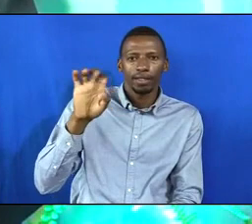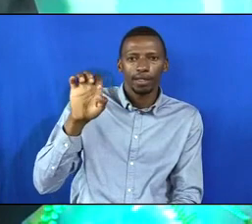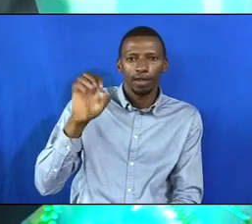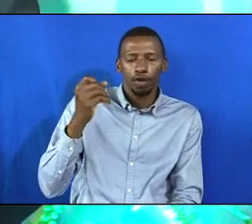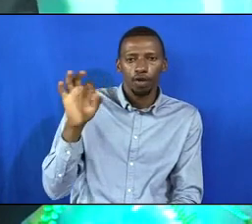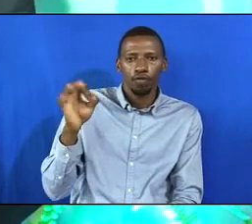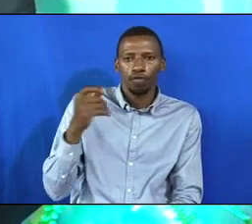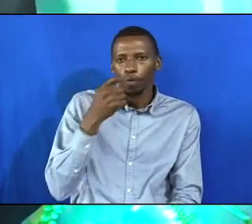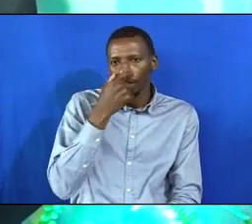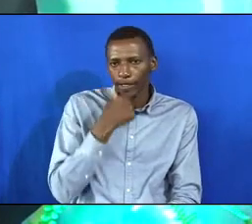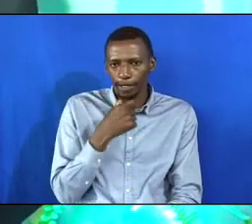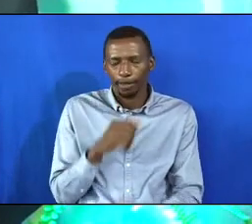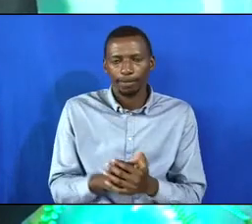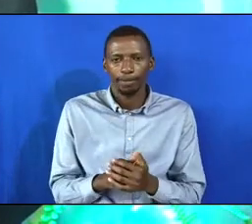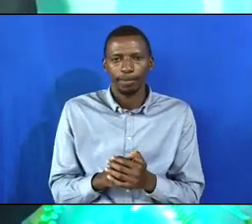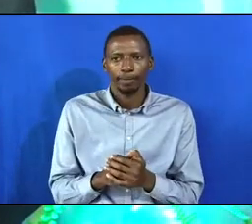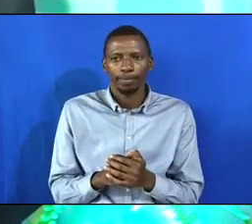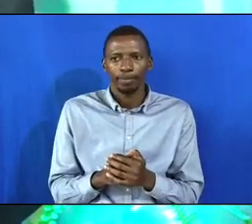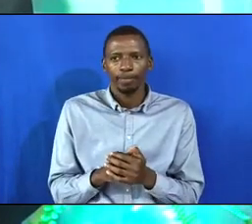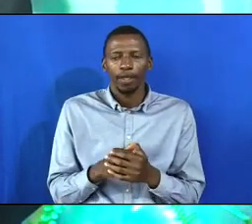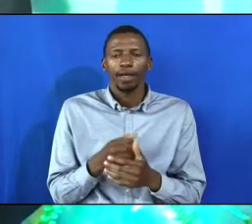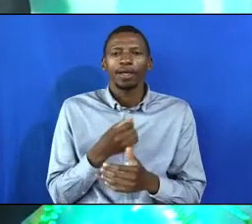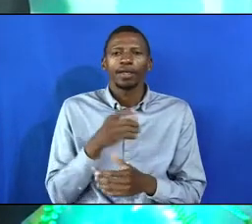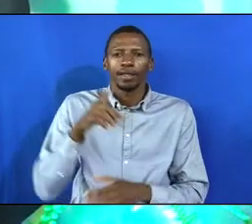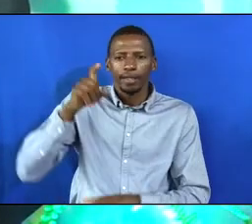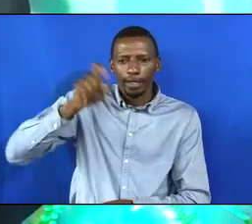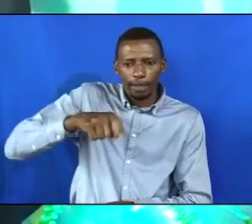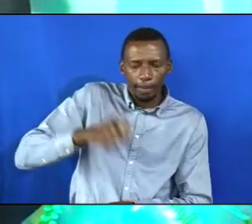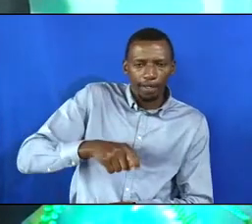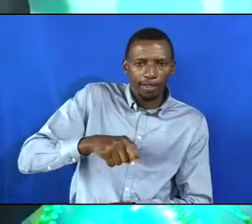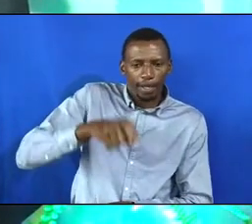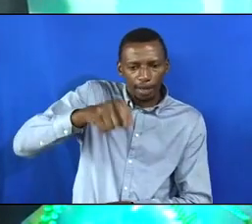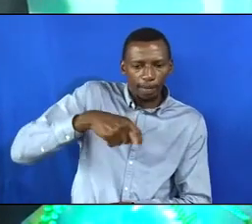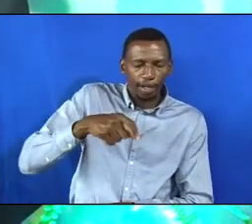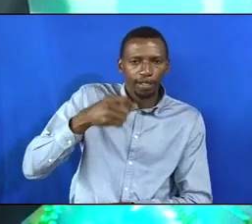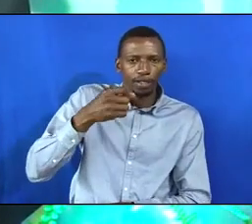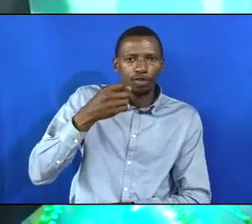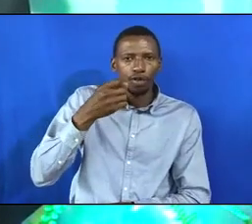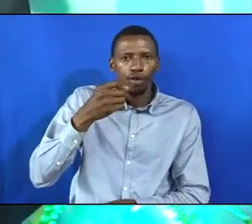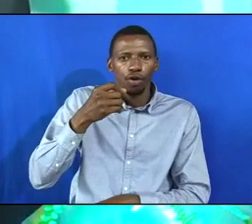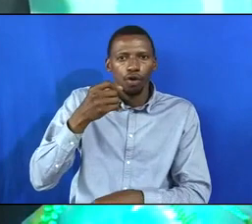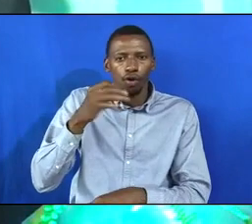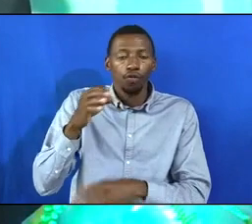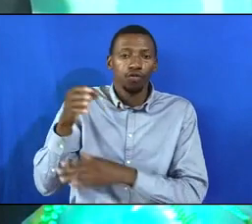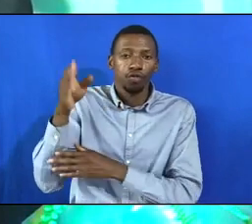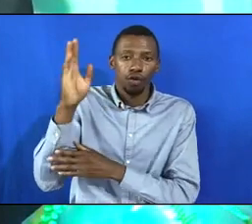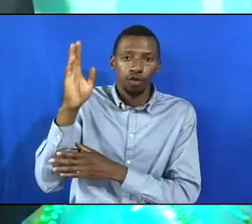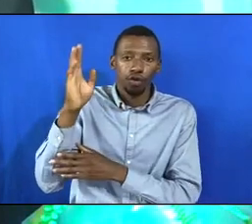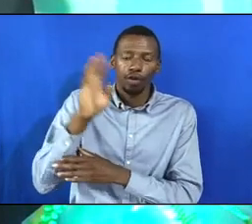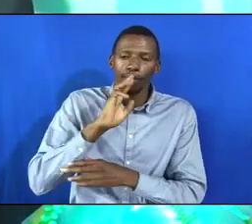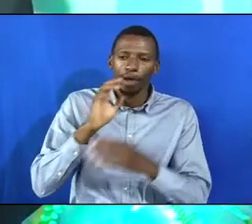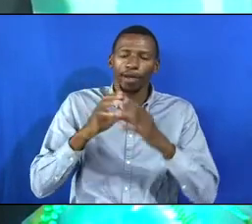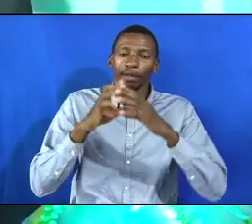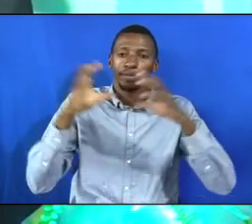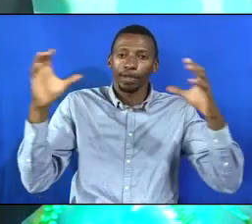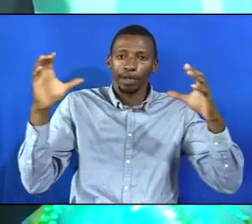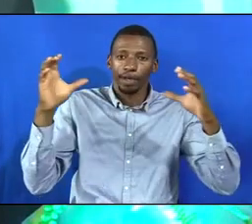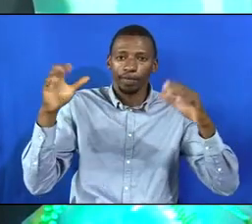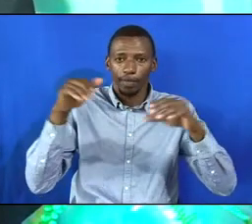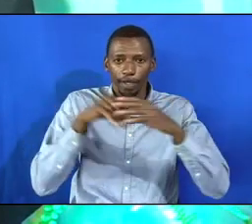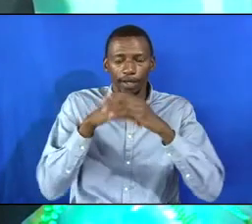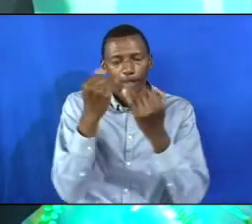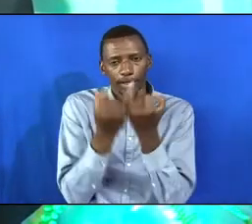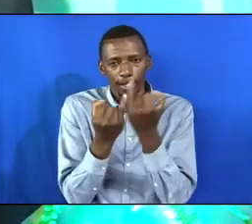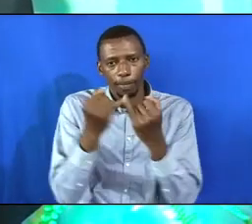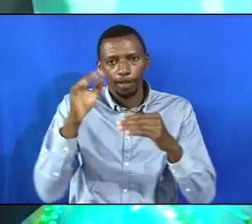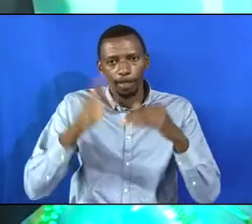The demands upon God are even greater upon the Sabbath than upon other days. His people then leave their